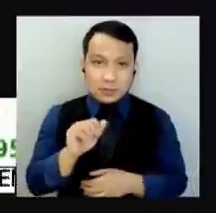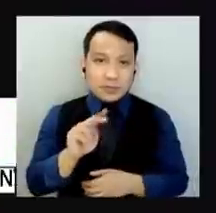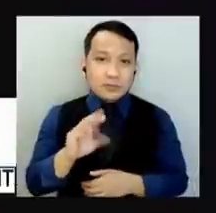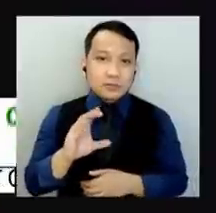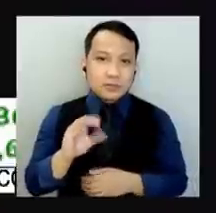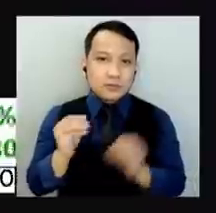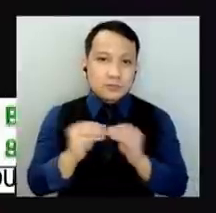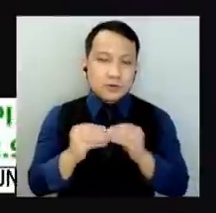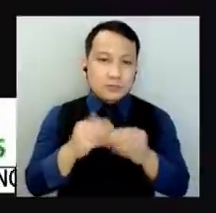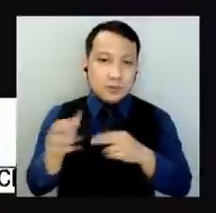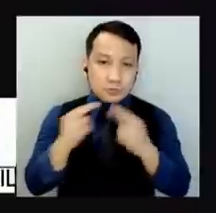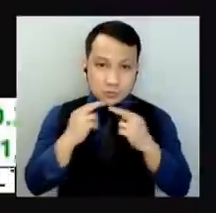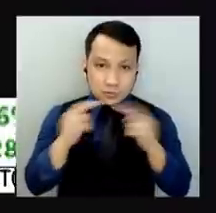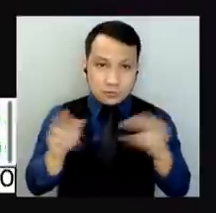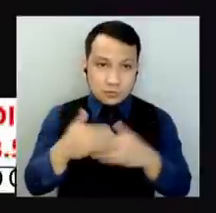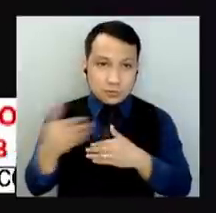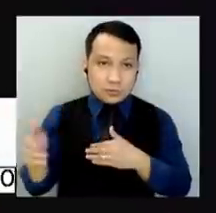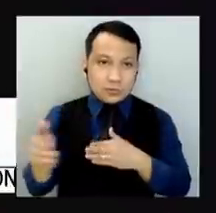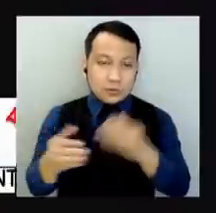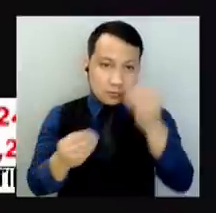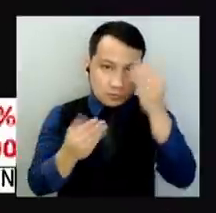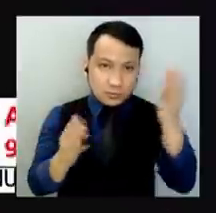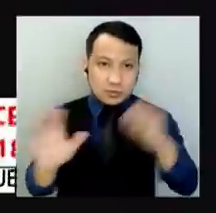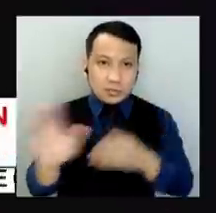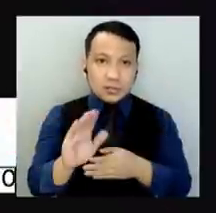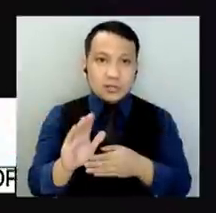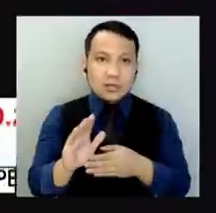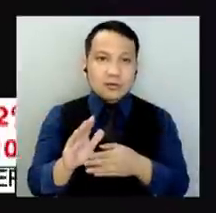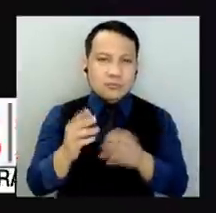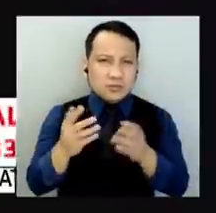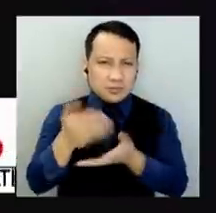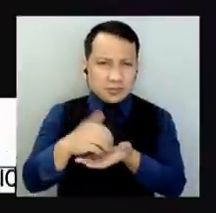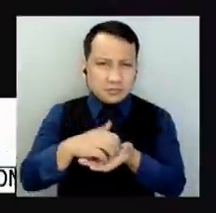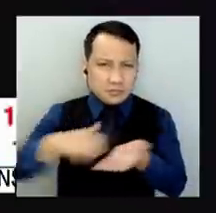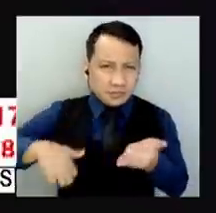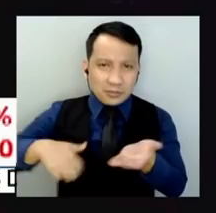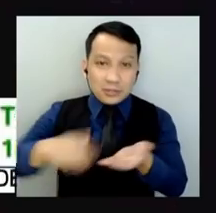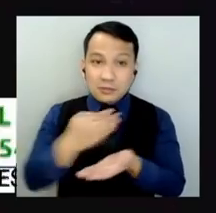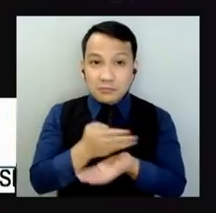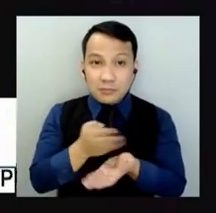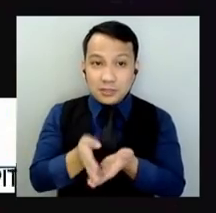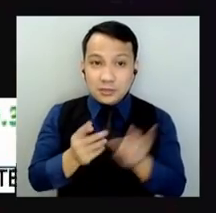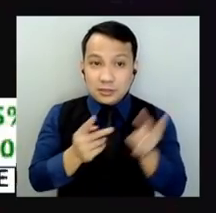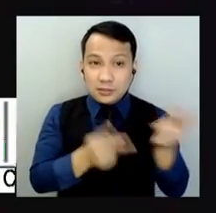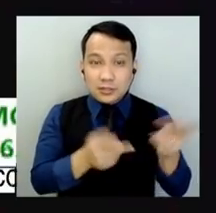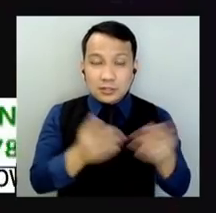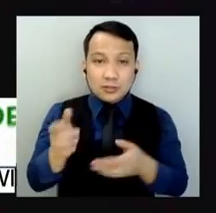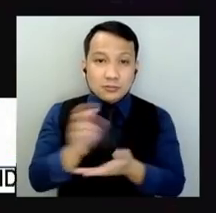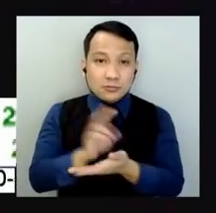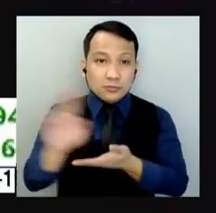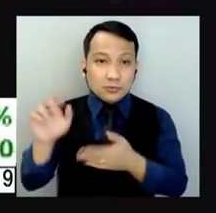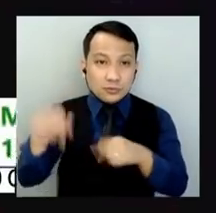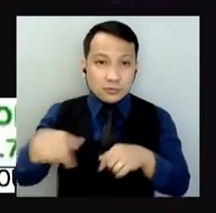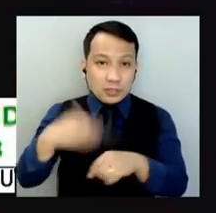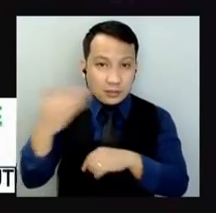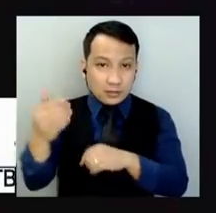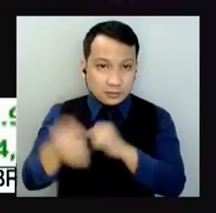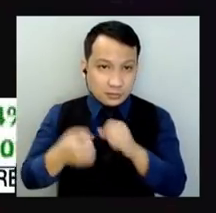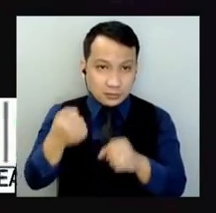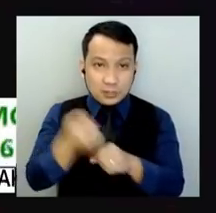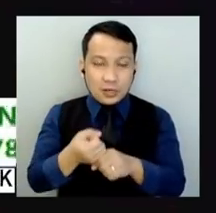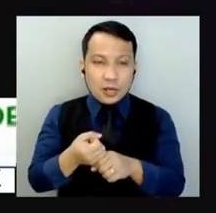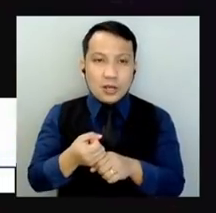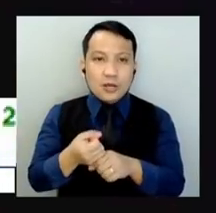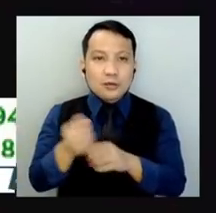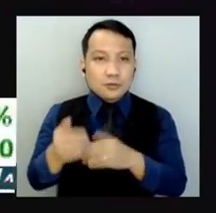More news now. Concerns being raised over the huge cut in the proposed budget of the state university next year. That